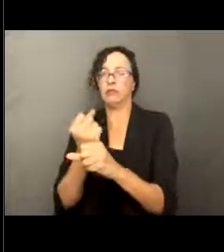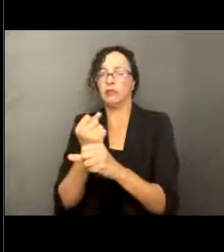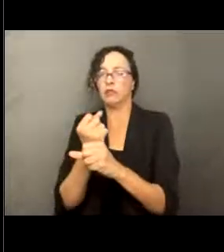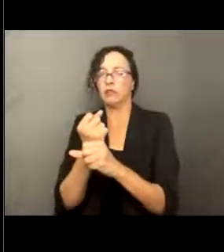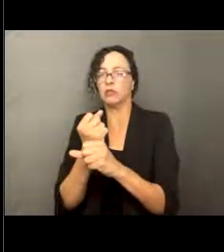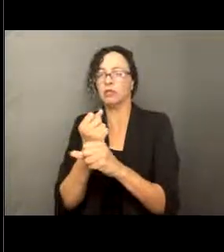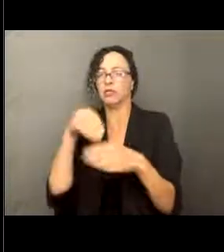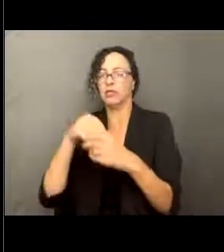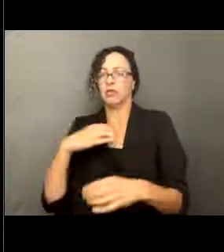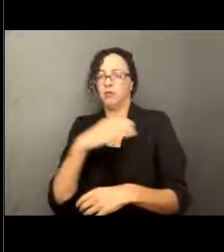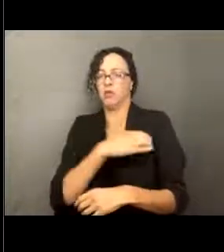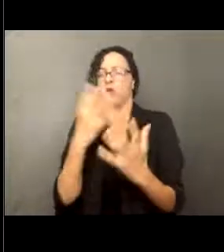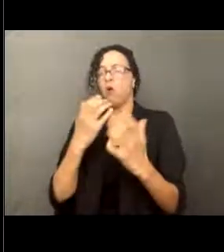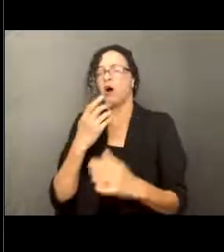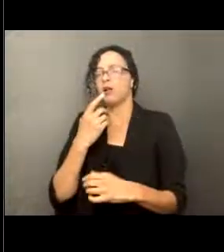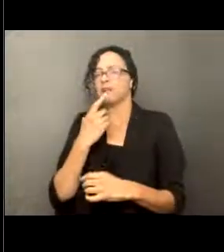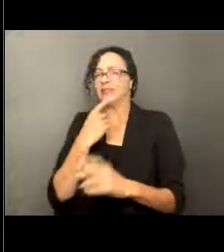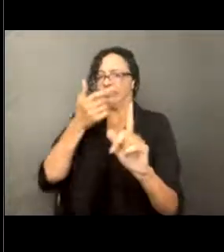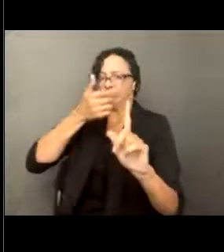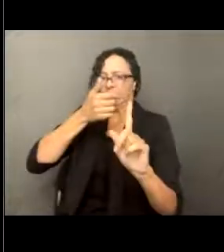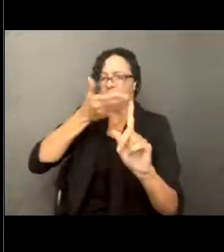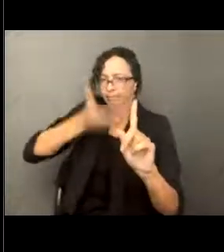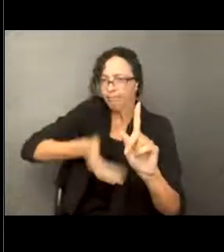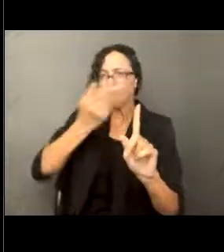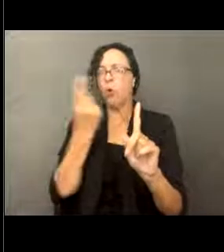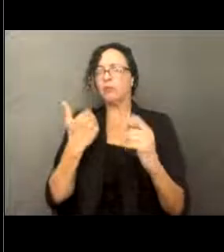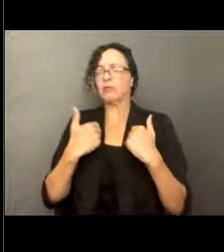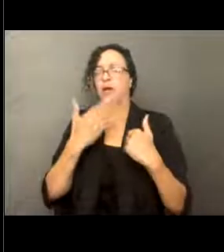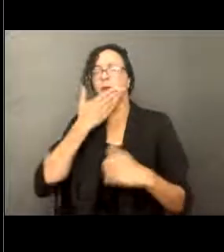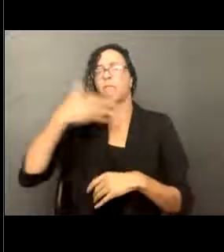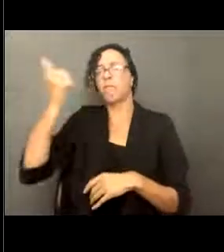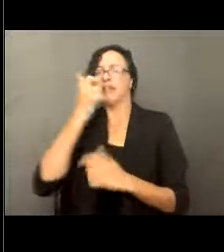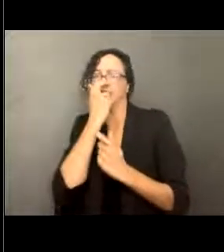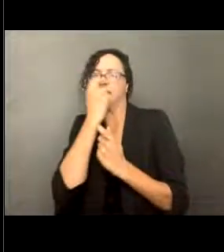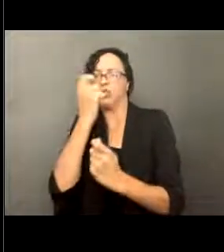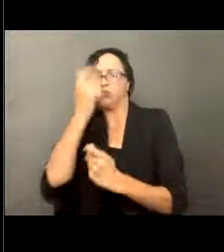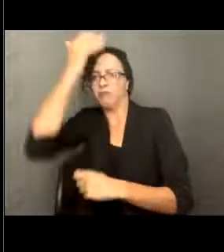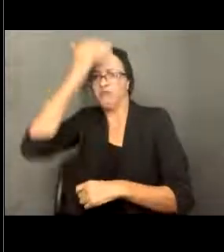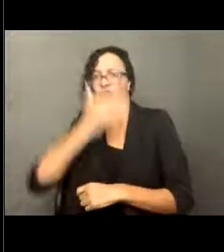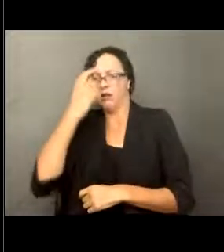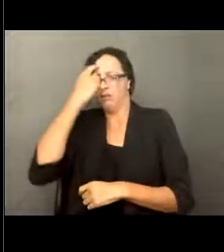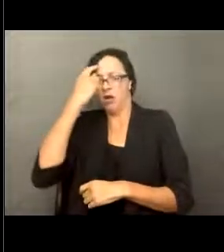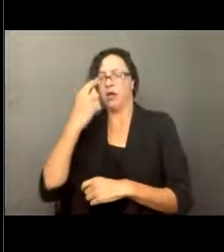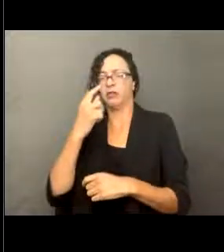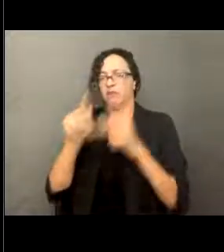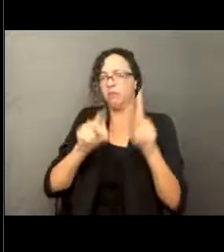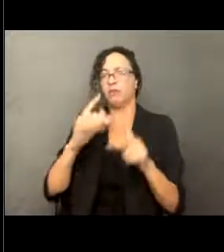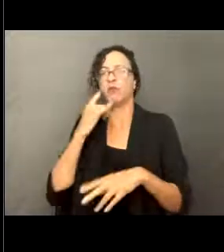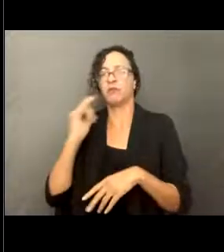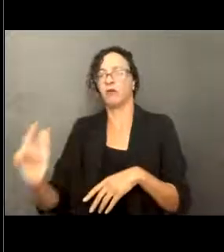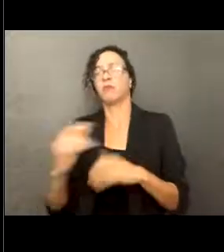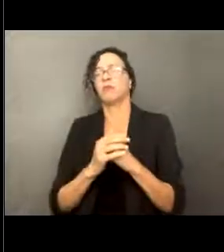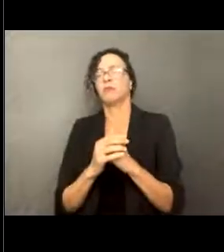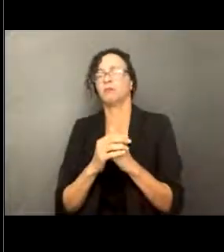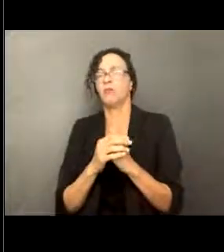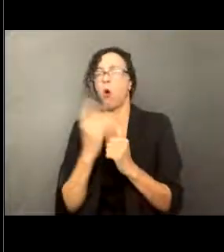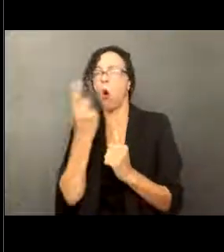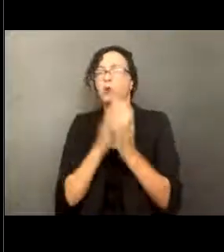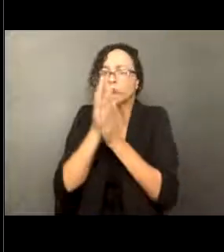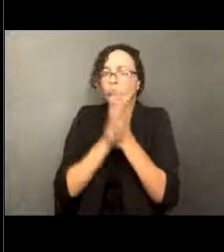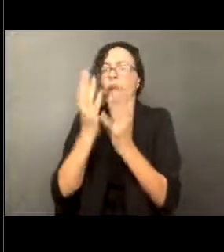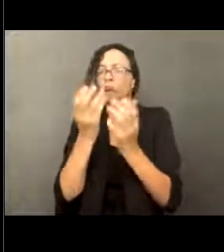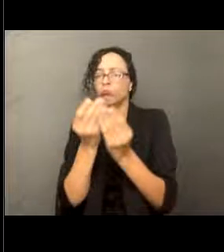interests of the people of California in mind. He was able to bring people together to solve problems. He wasn't shy about being tough when he